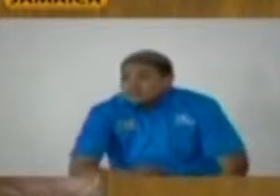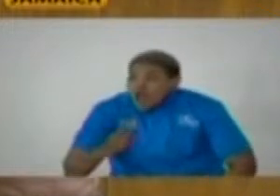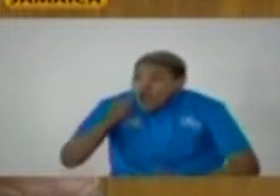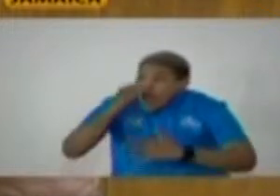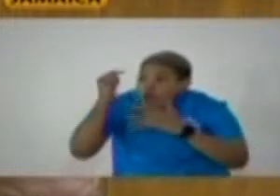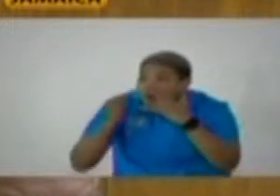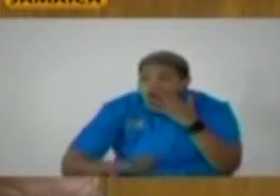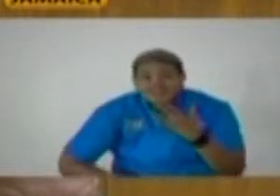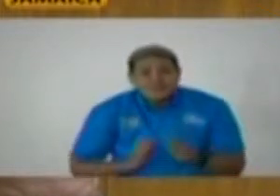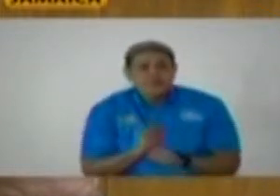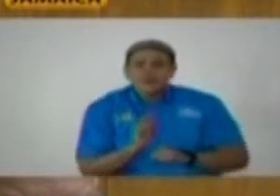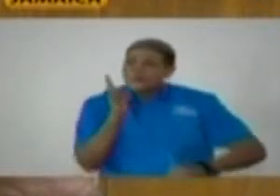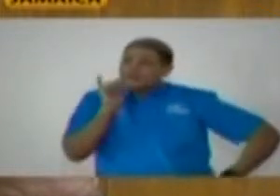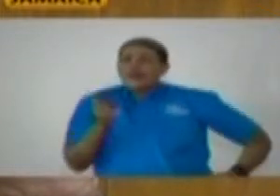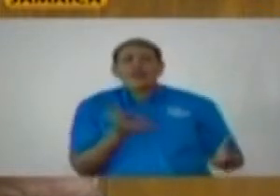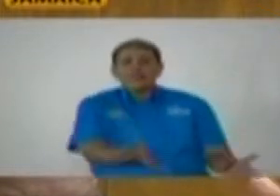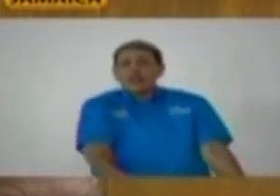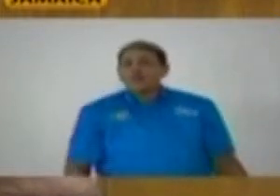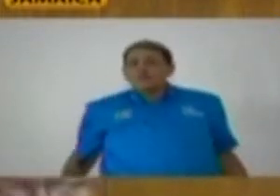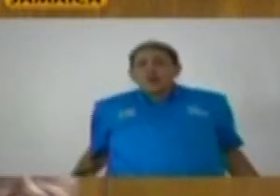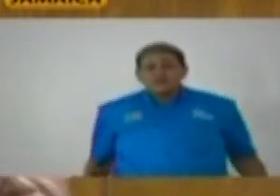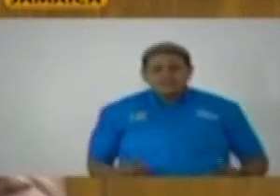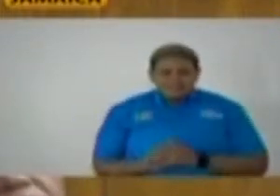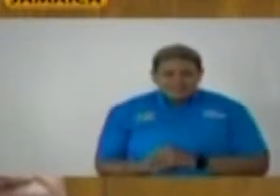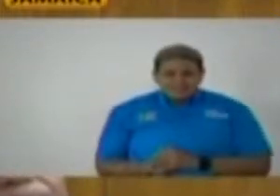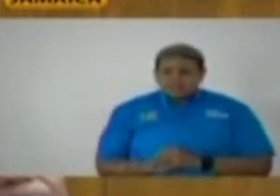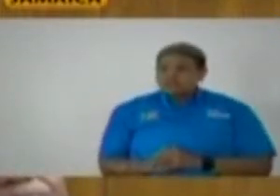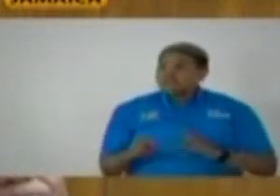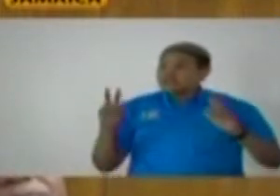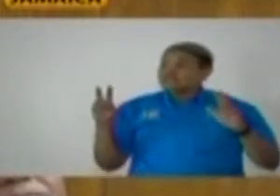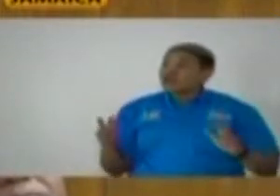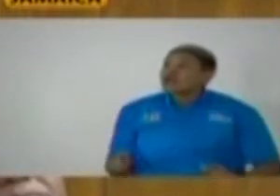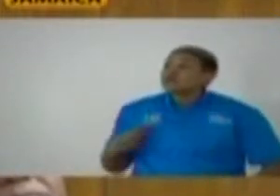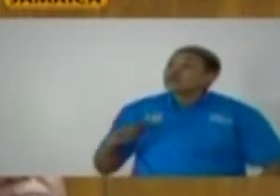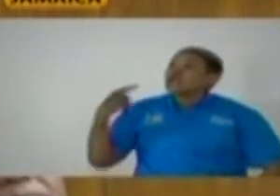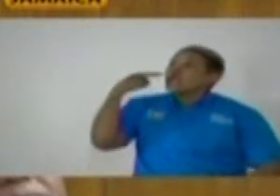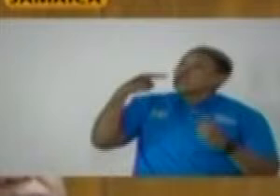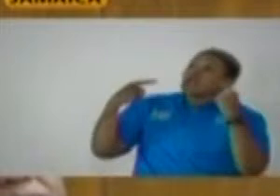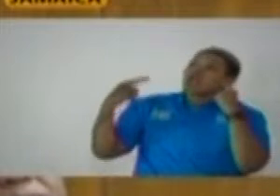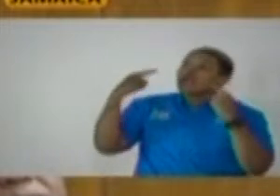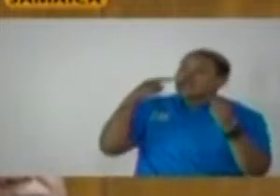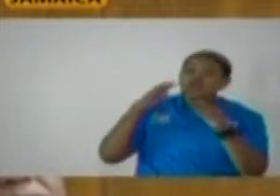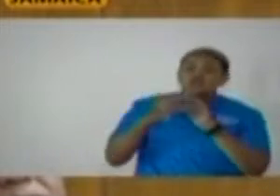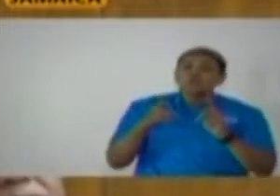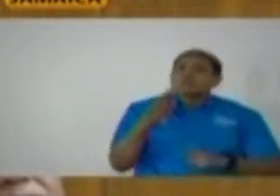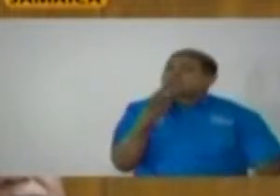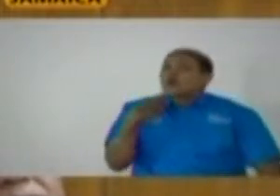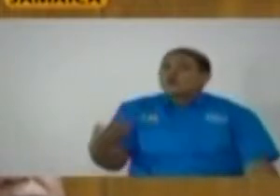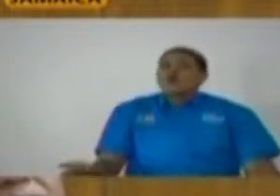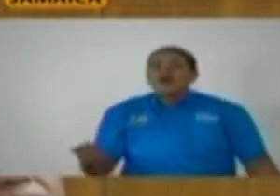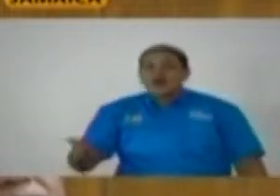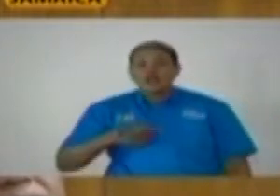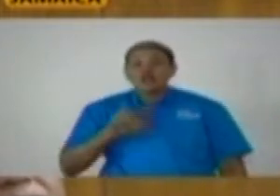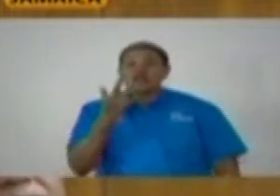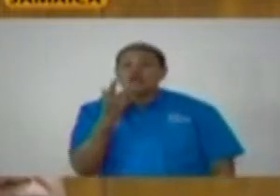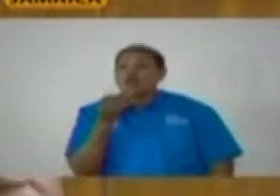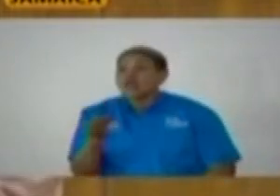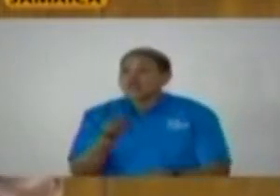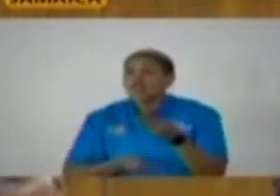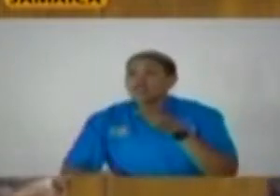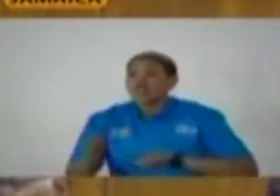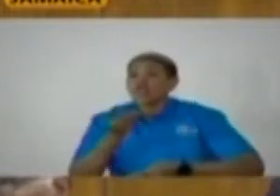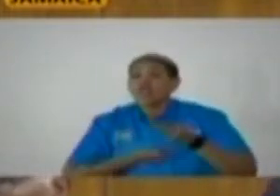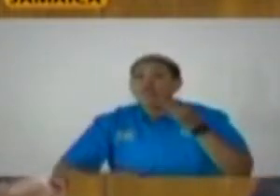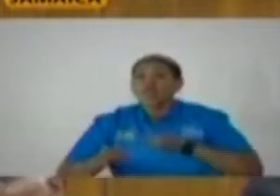of work? Among the phrases we hear from the Jamaican workers is that they live in hand to mouth,